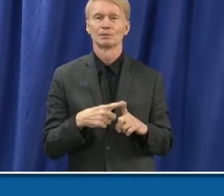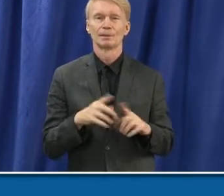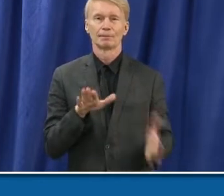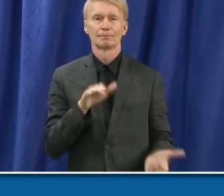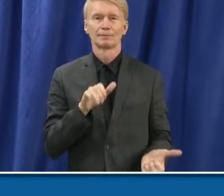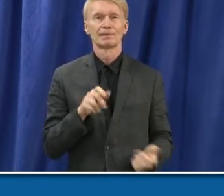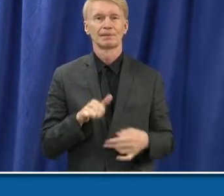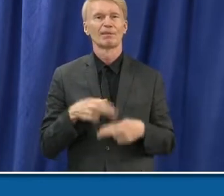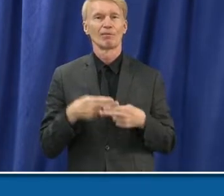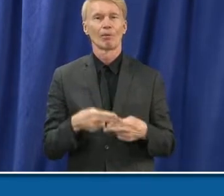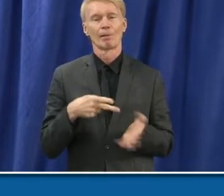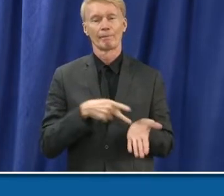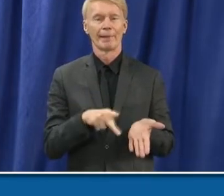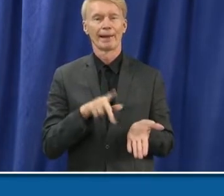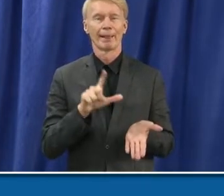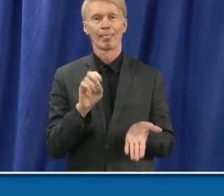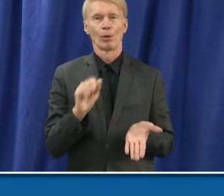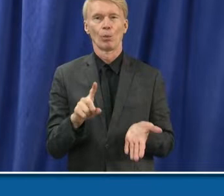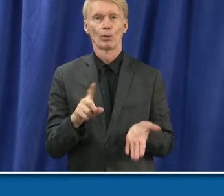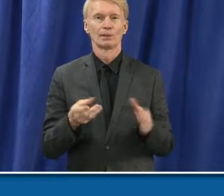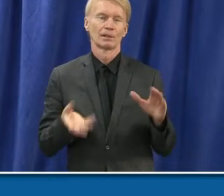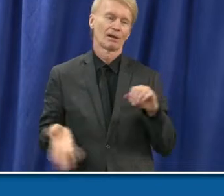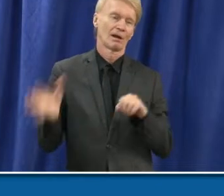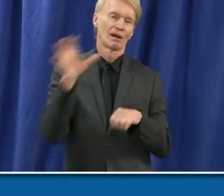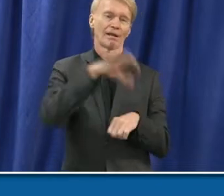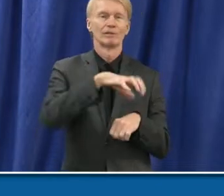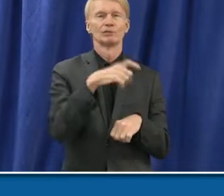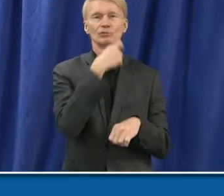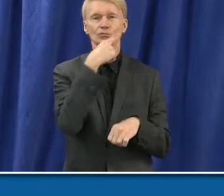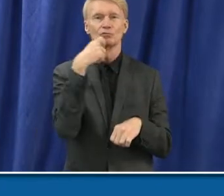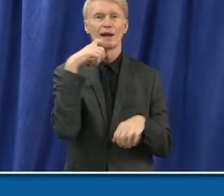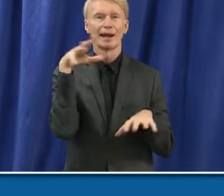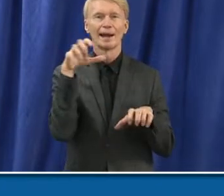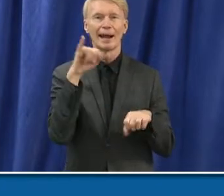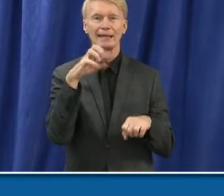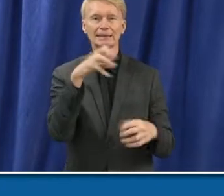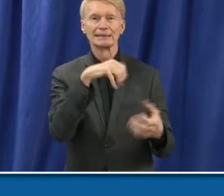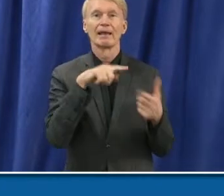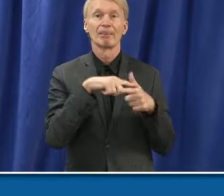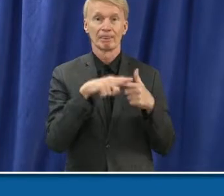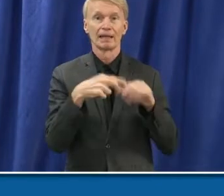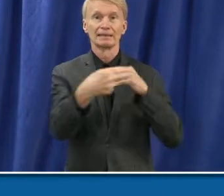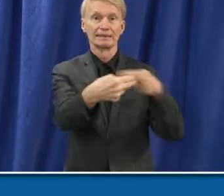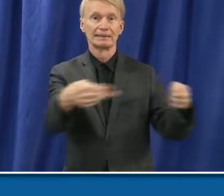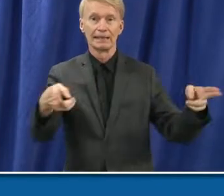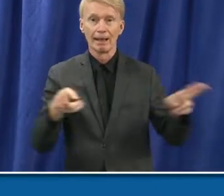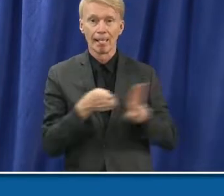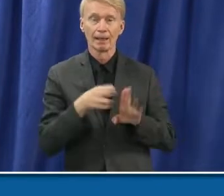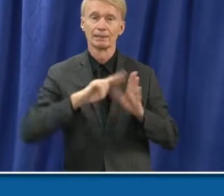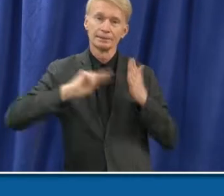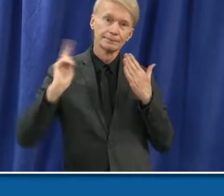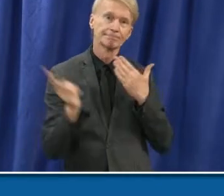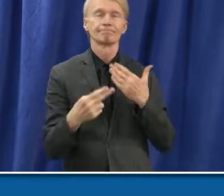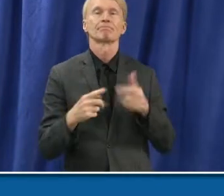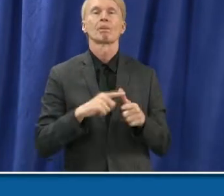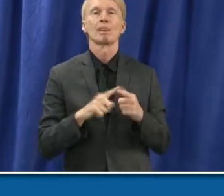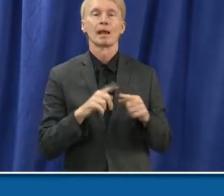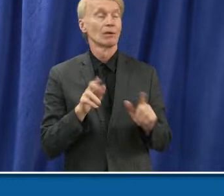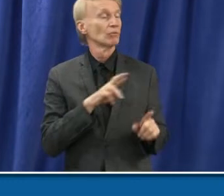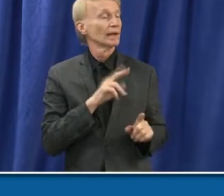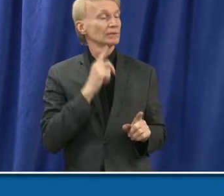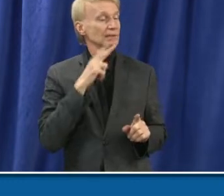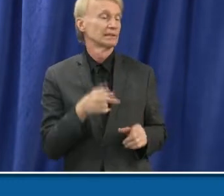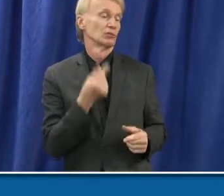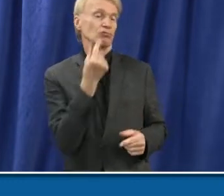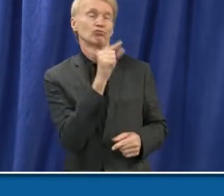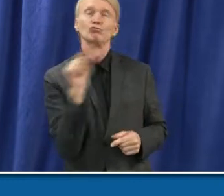payload container, is then covered with dry ice, and then sealed. On the right-hand side, you're looking at boxes that are green in